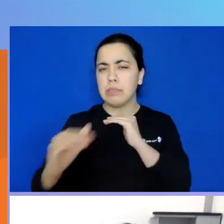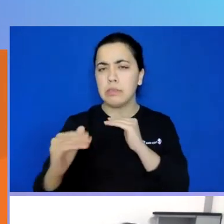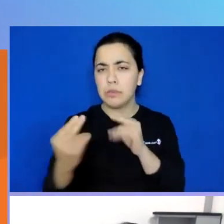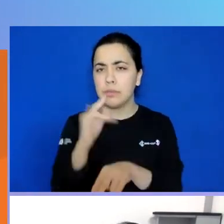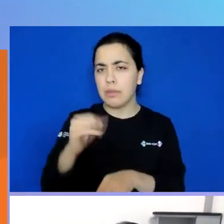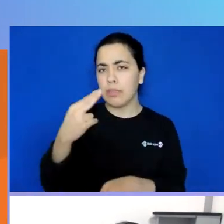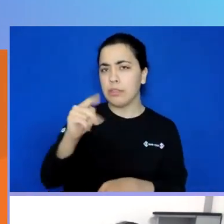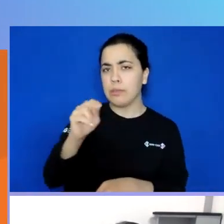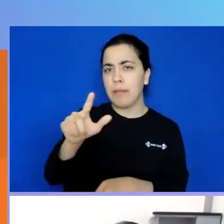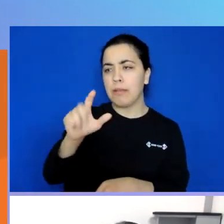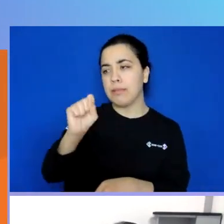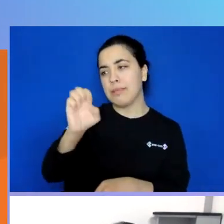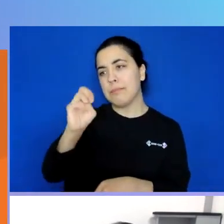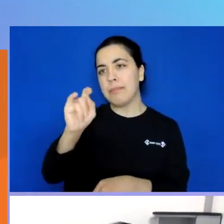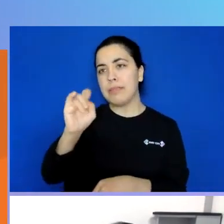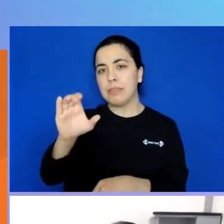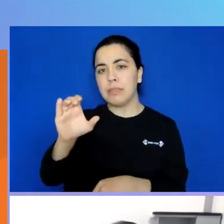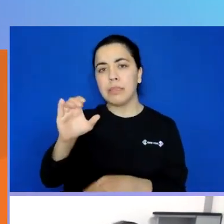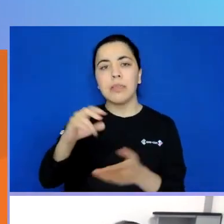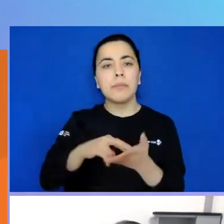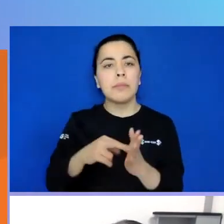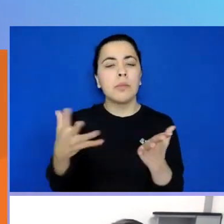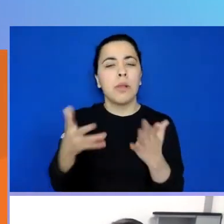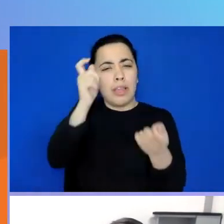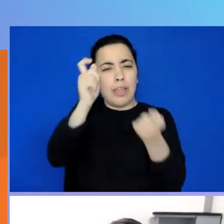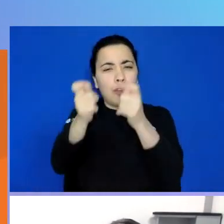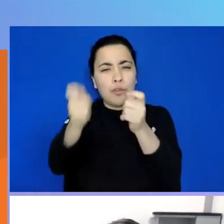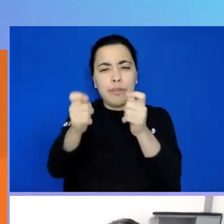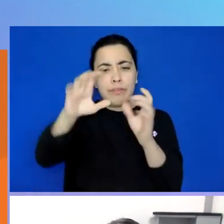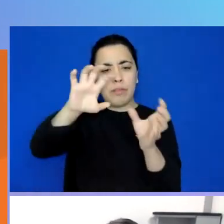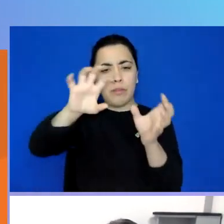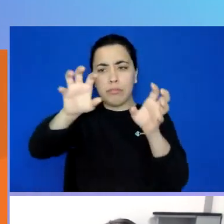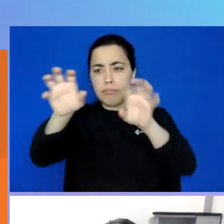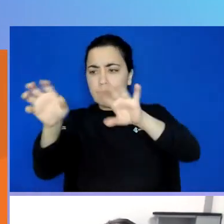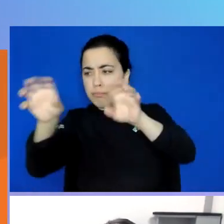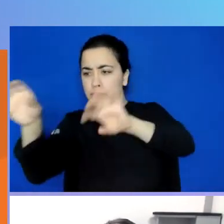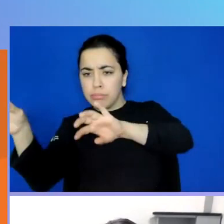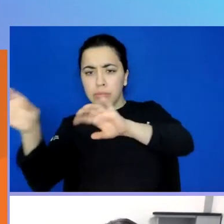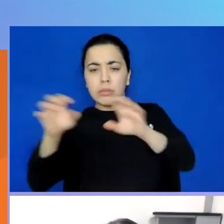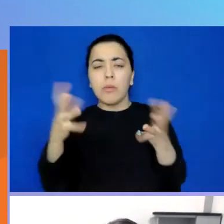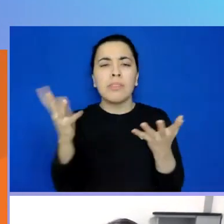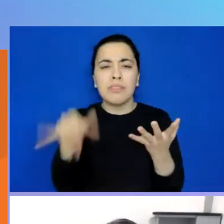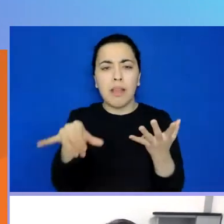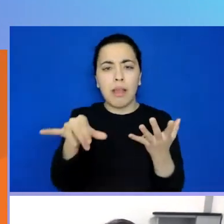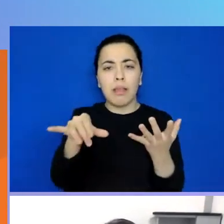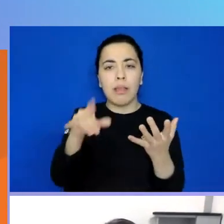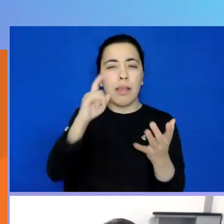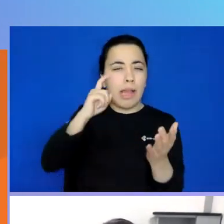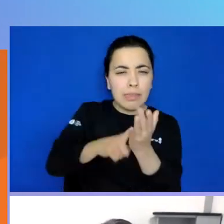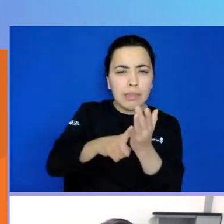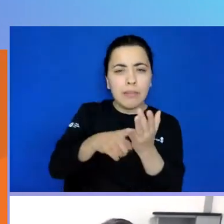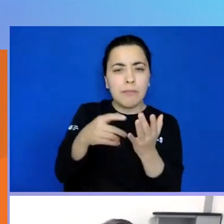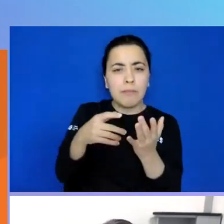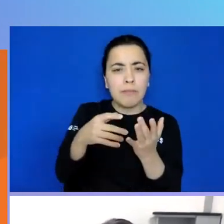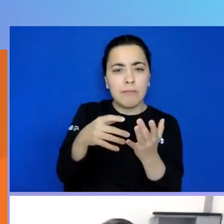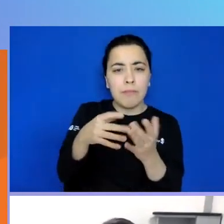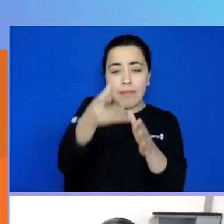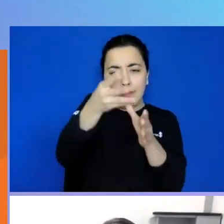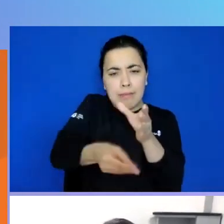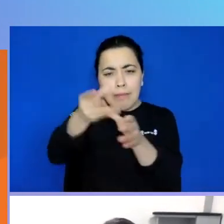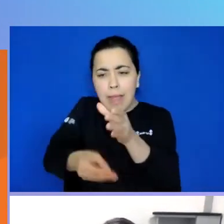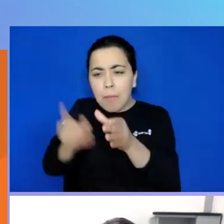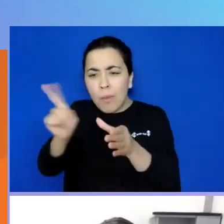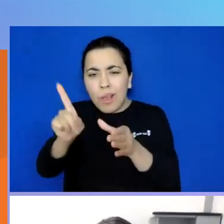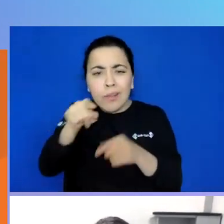effort? That's the circle of arrows. It's identifying gaps, identifying concrete steps to meet the gap,